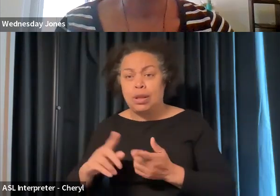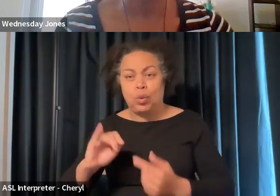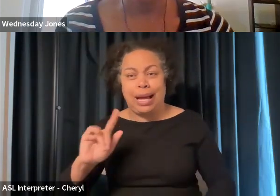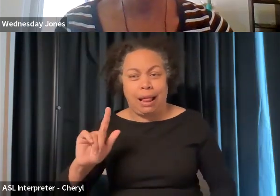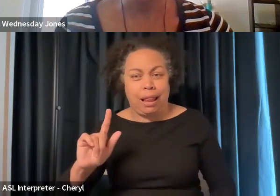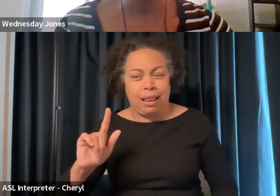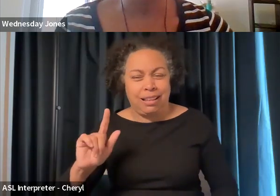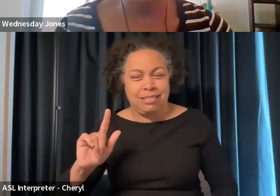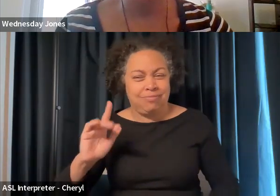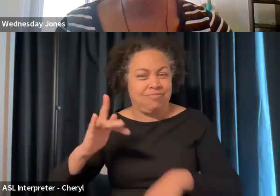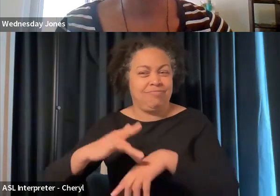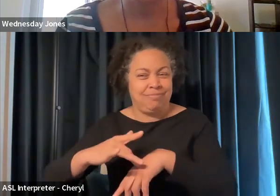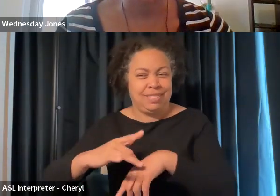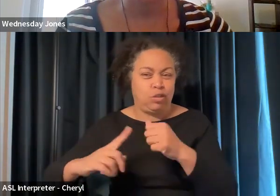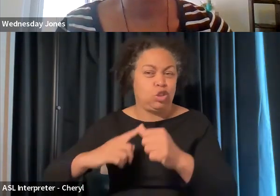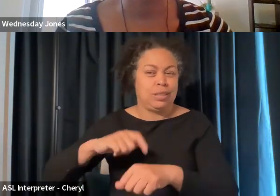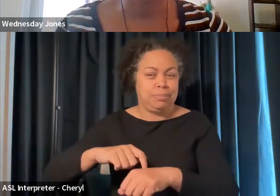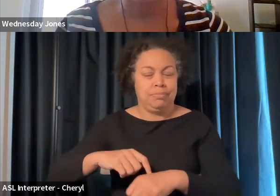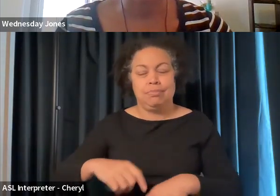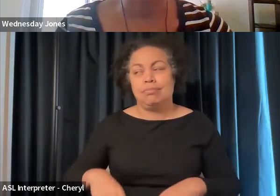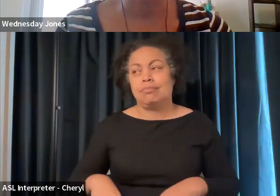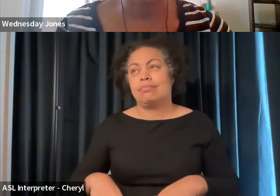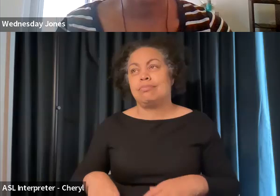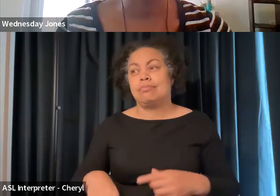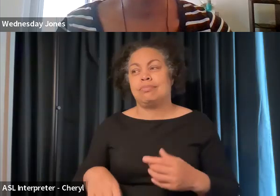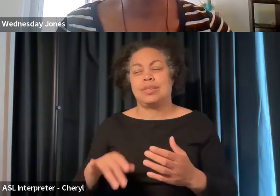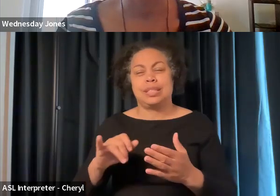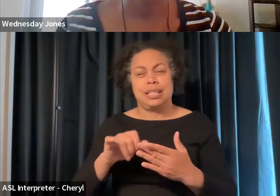I really have a focus on,